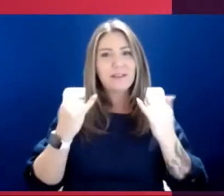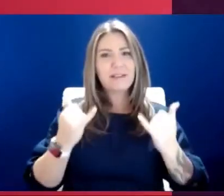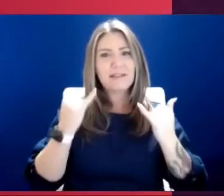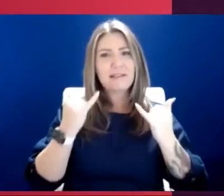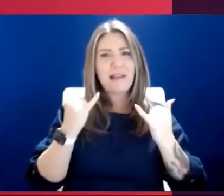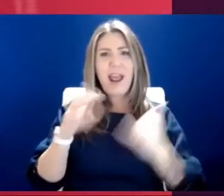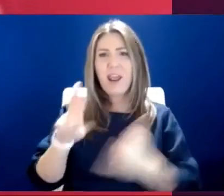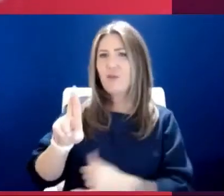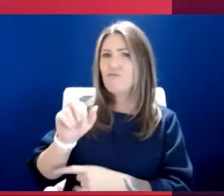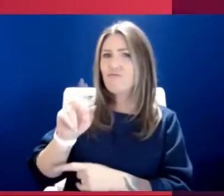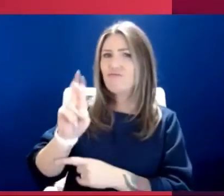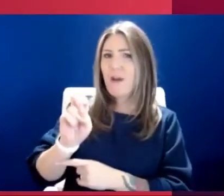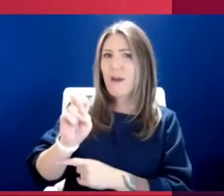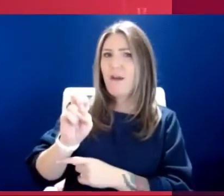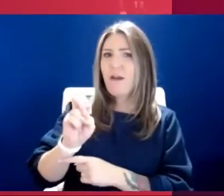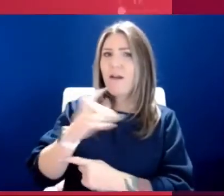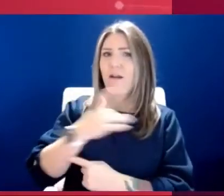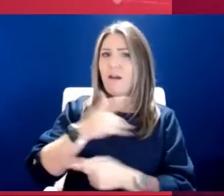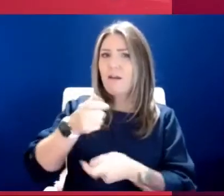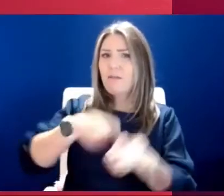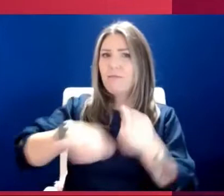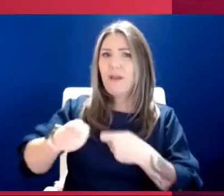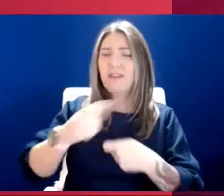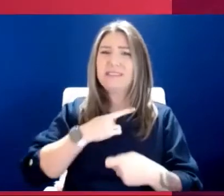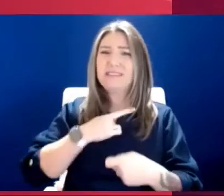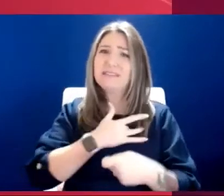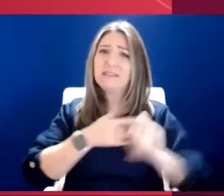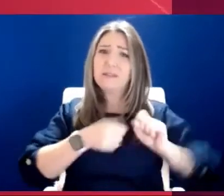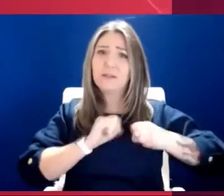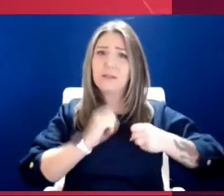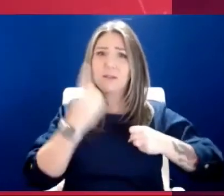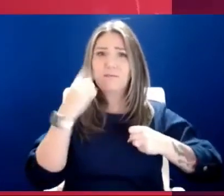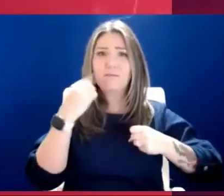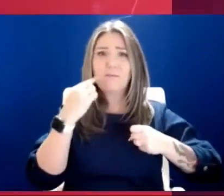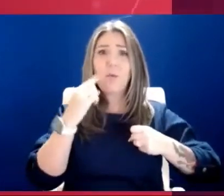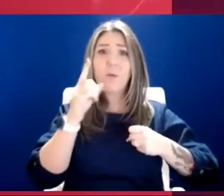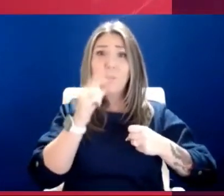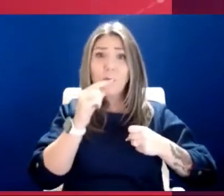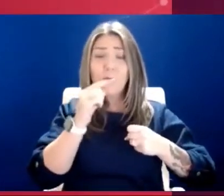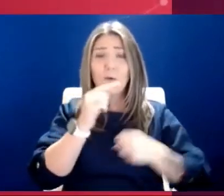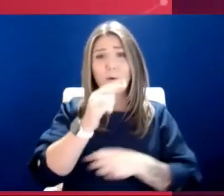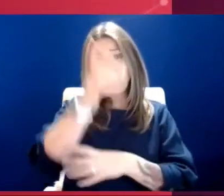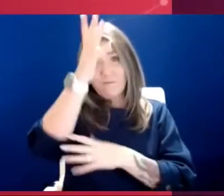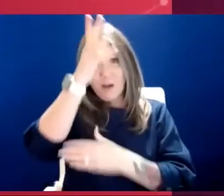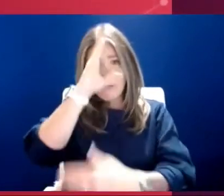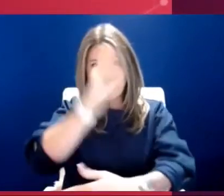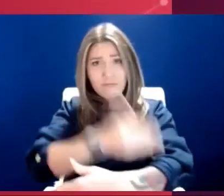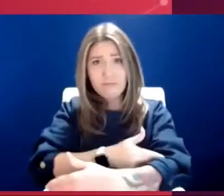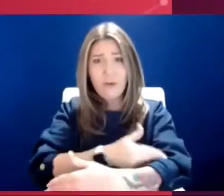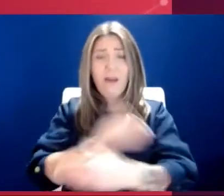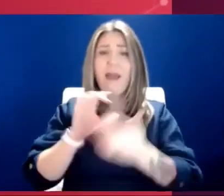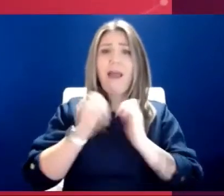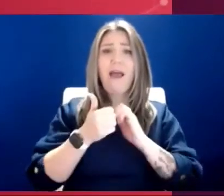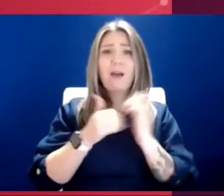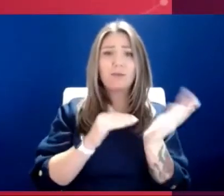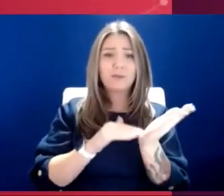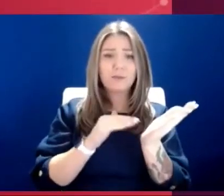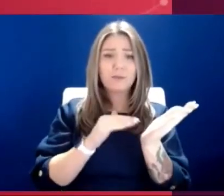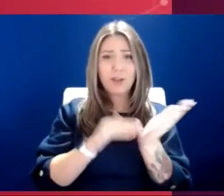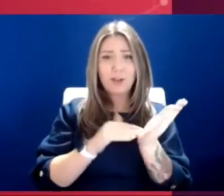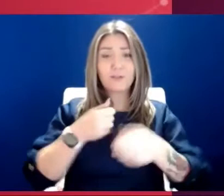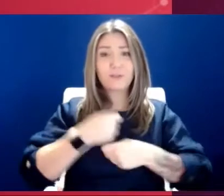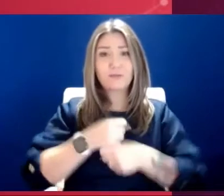transplant and a heartbreaking journey for a father and son. We're going to tell you how doctors made the tough